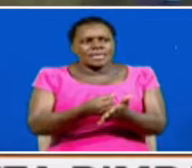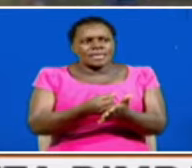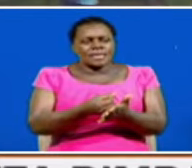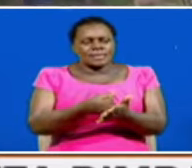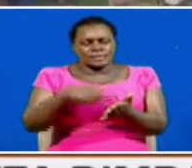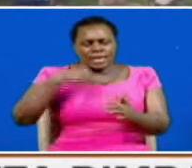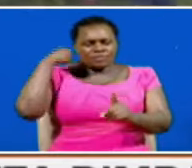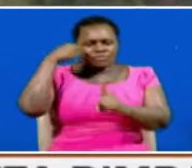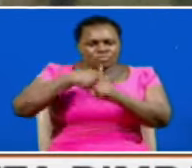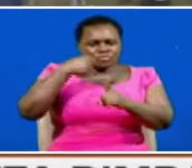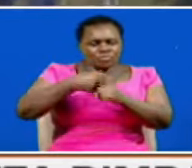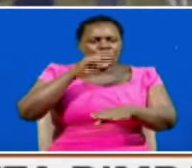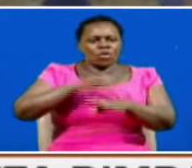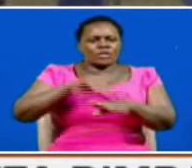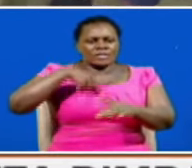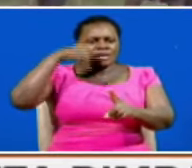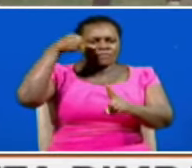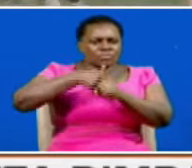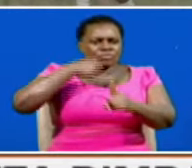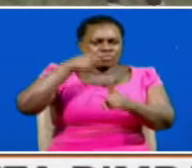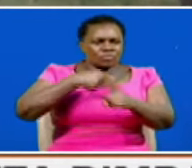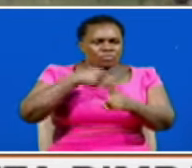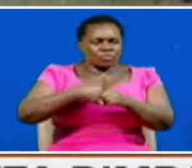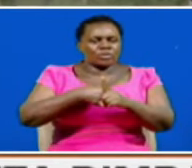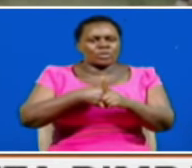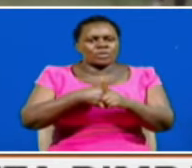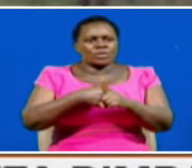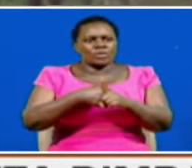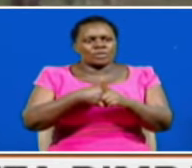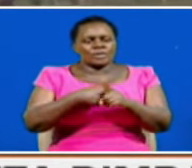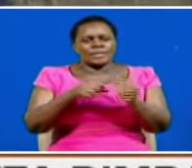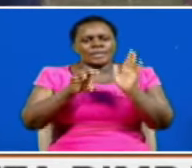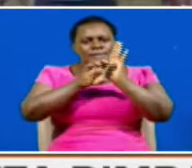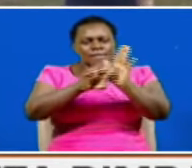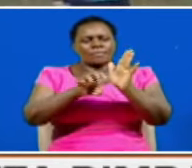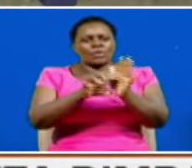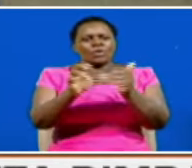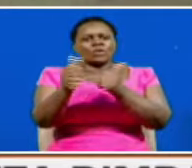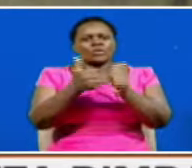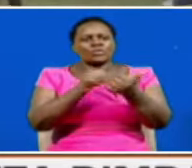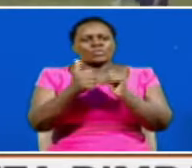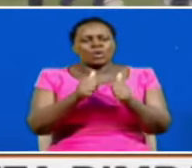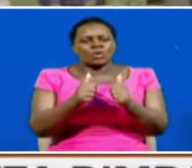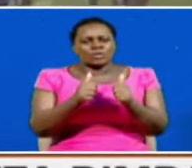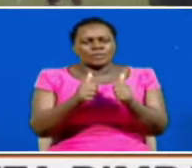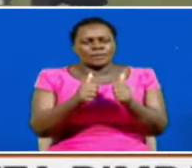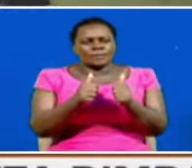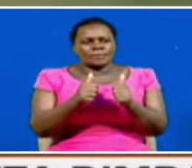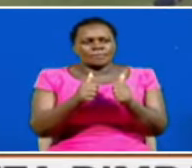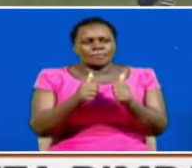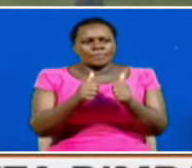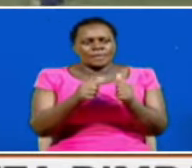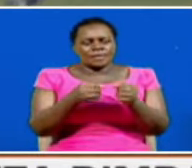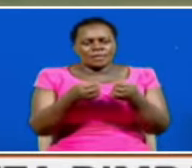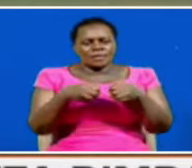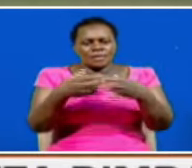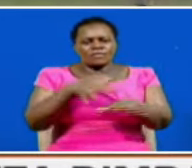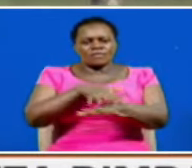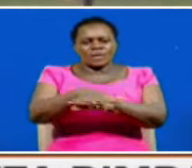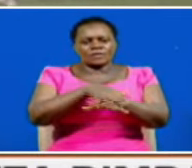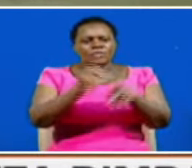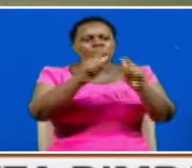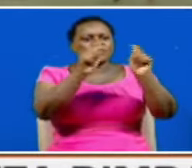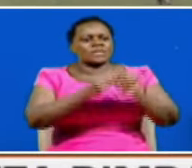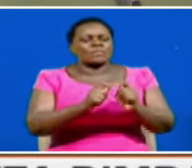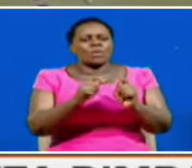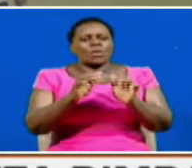really fighting for. We're really thanking Tujiamini for coming along. Like the support they're going to give this our grassroots team. And we hope